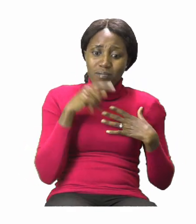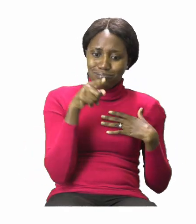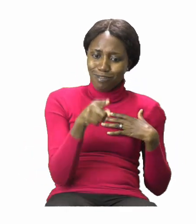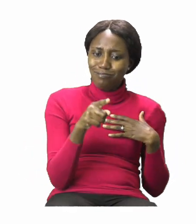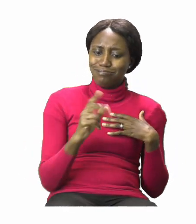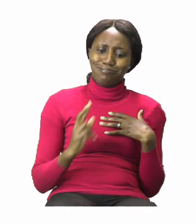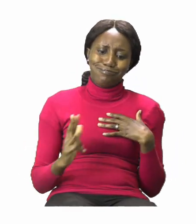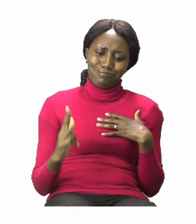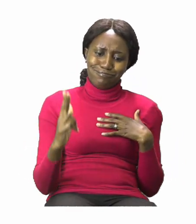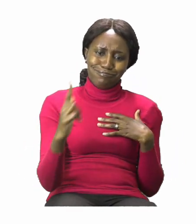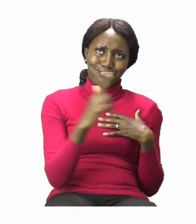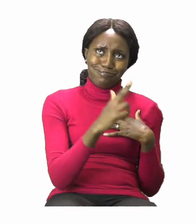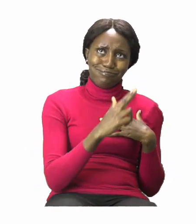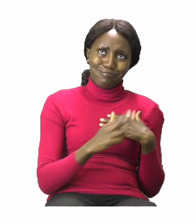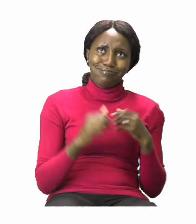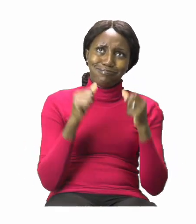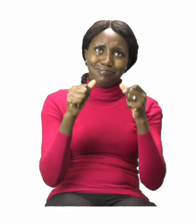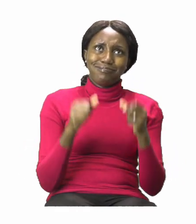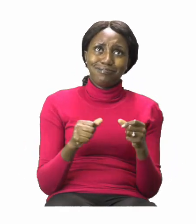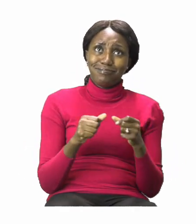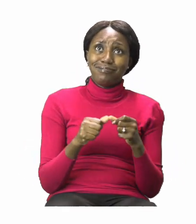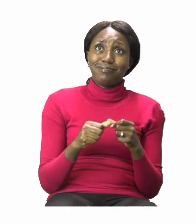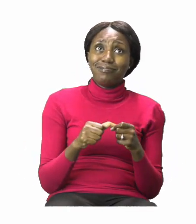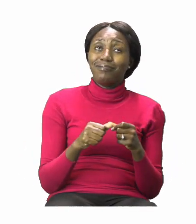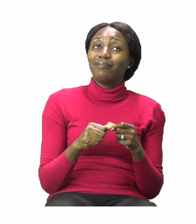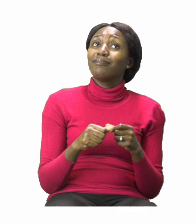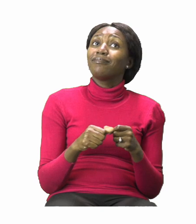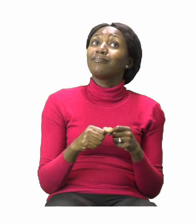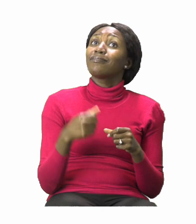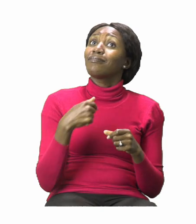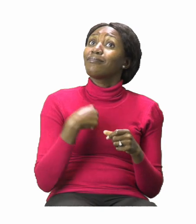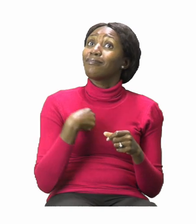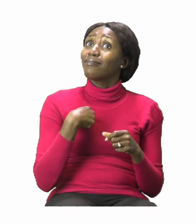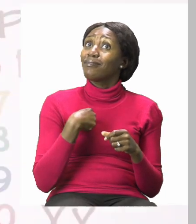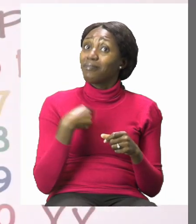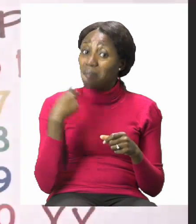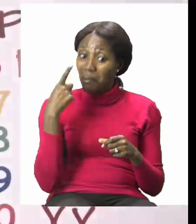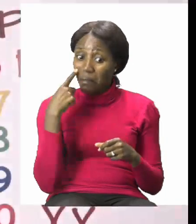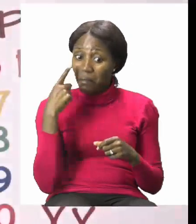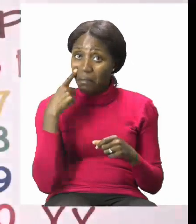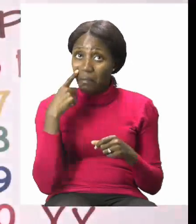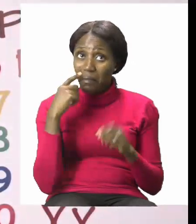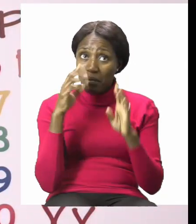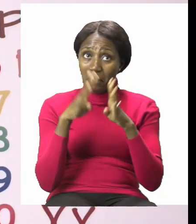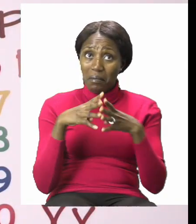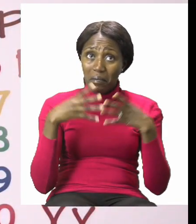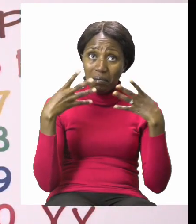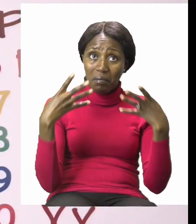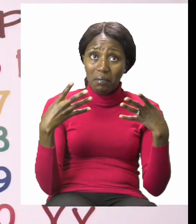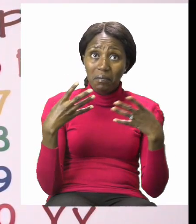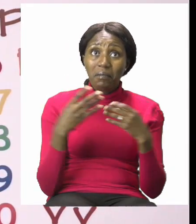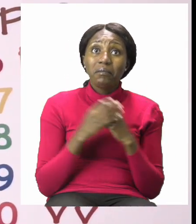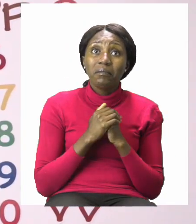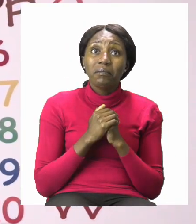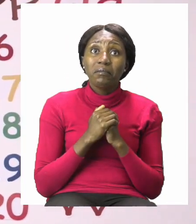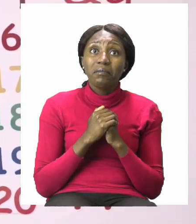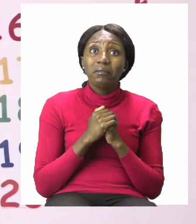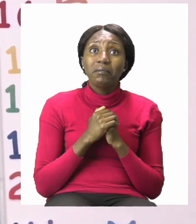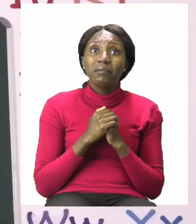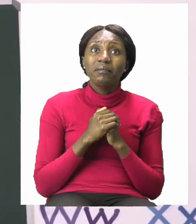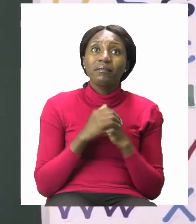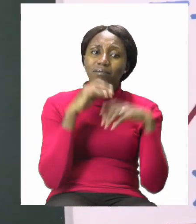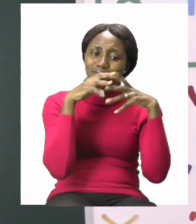like. I have found a house, and this house I actually really like. It's a traditional